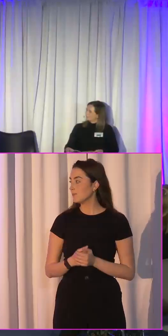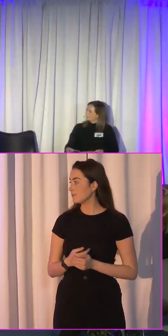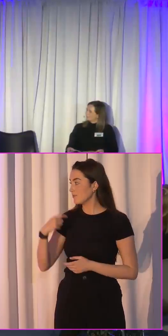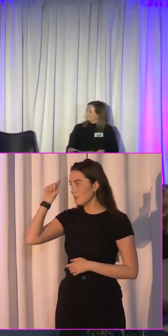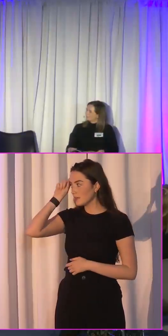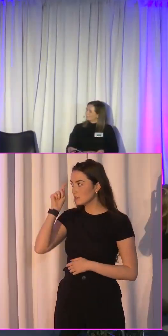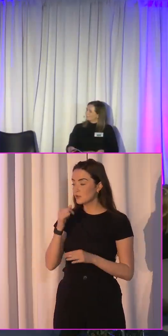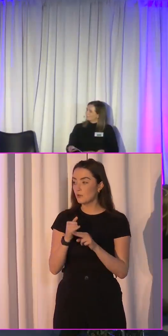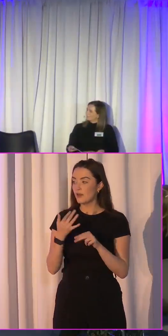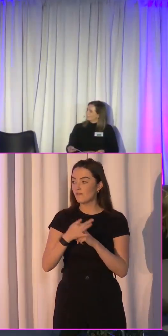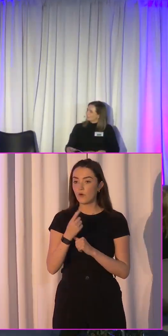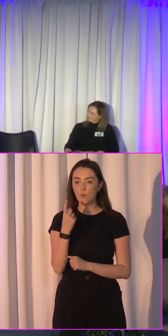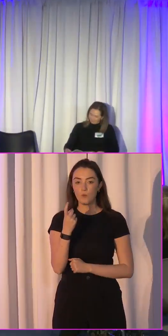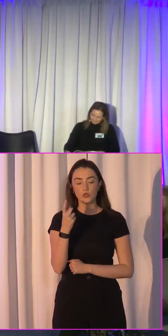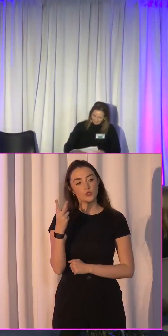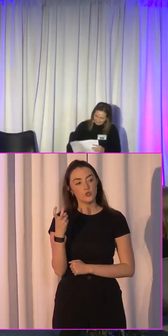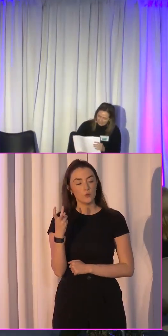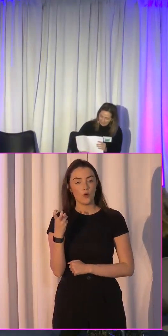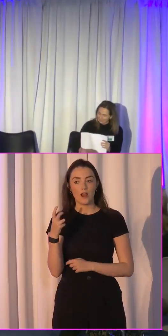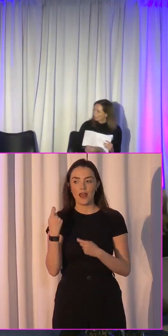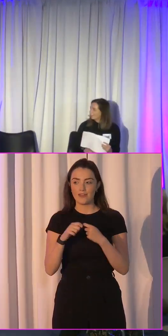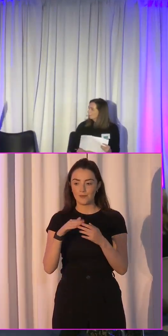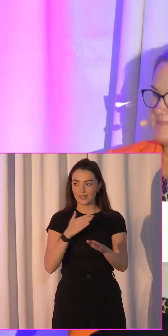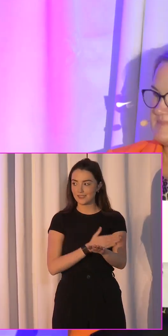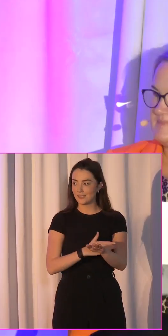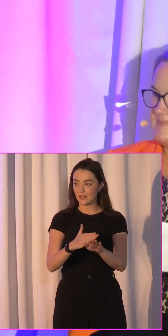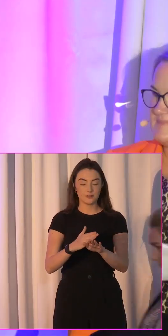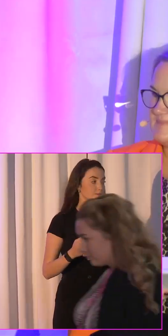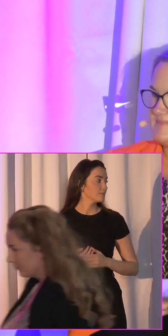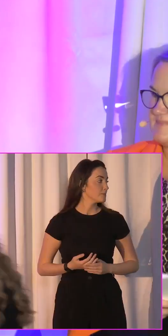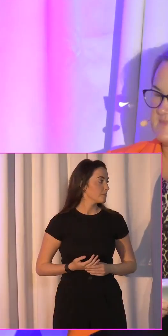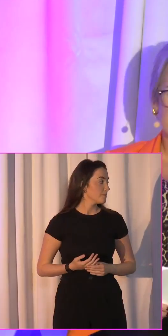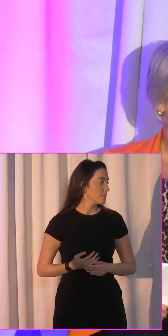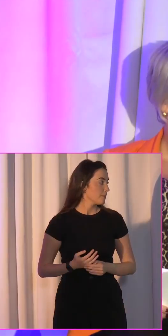waiting on one or two others to join us still, and then we'll get underway.